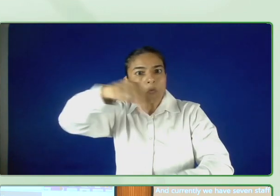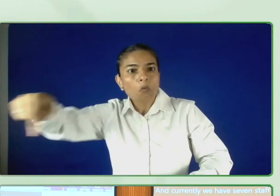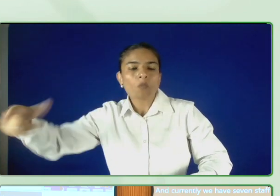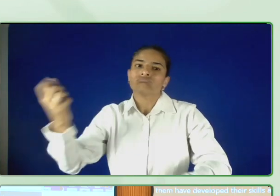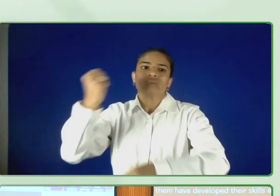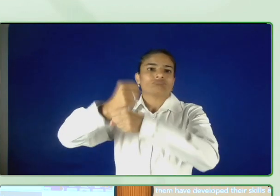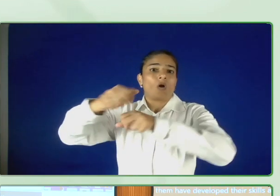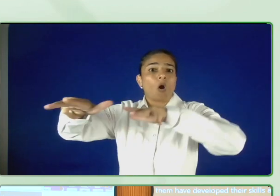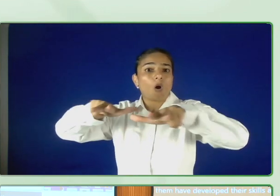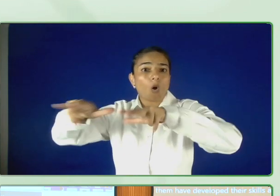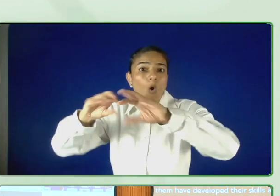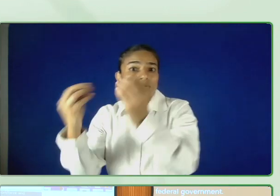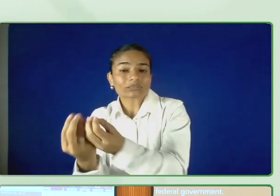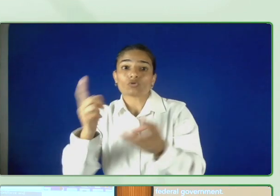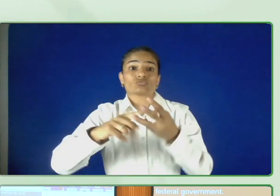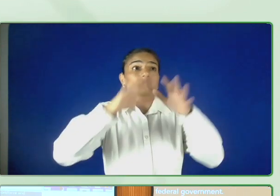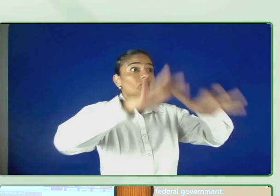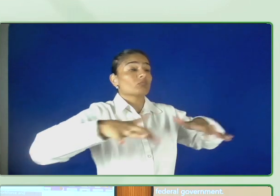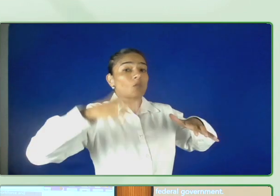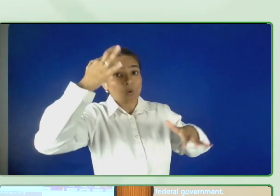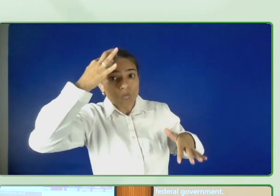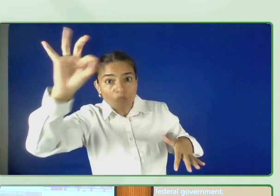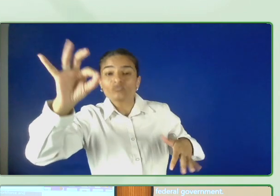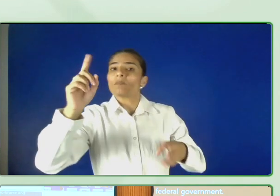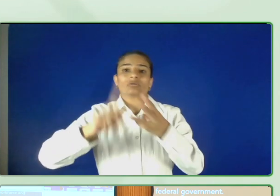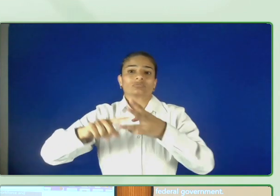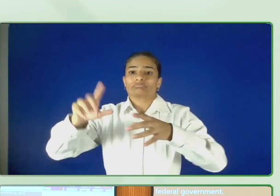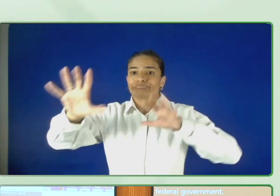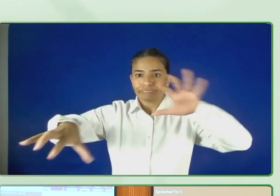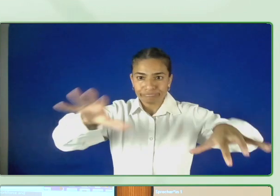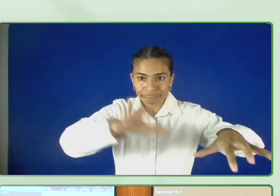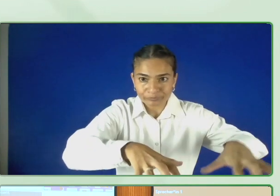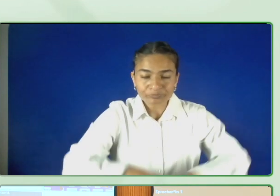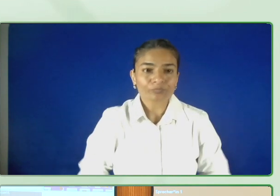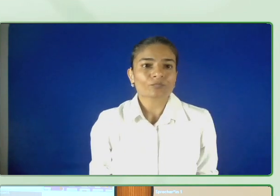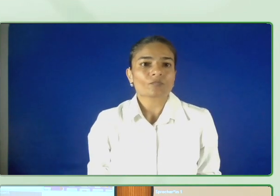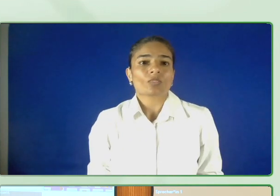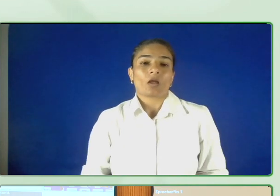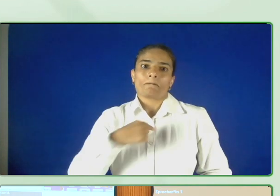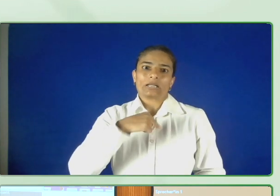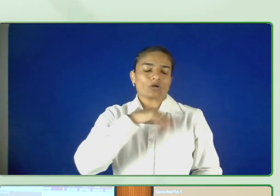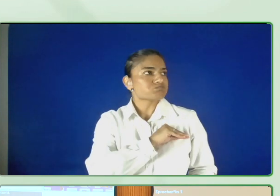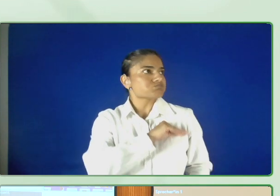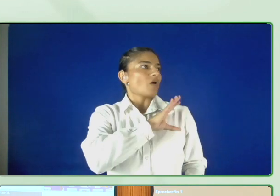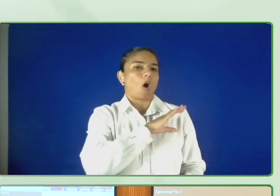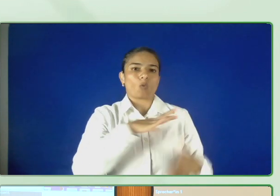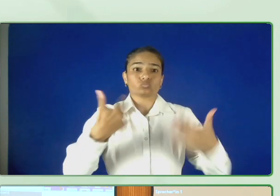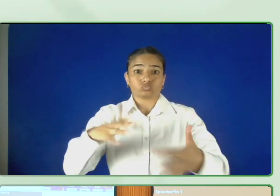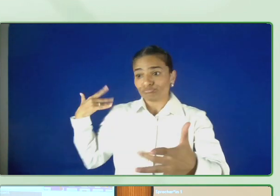government. So I'm very proud of the people that we have worked with and that have moved on from working with us.